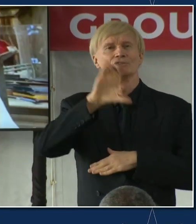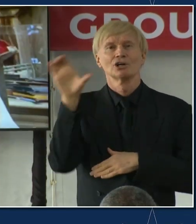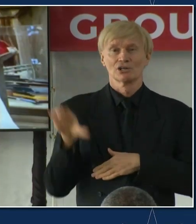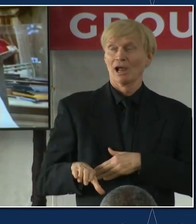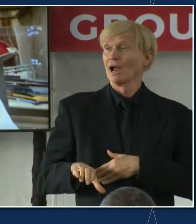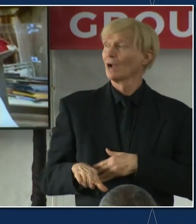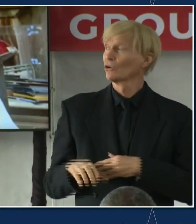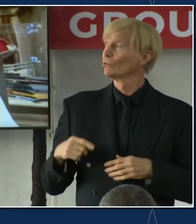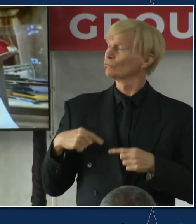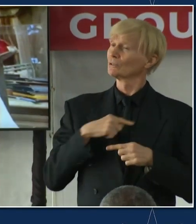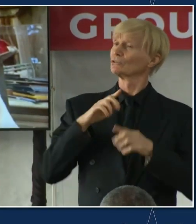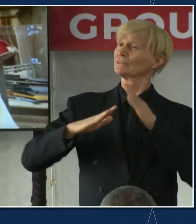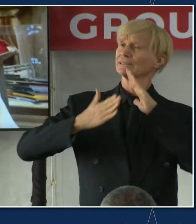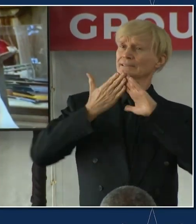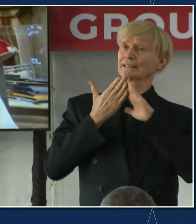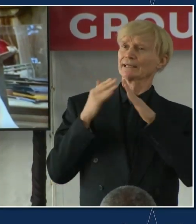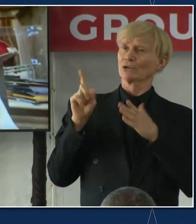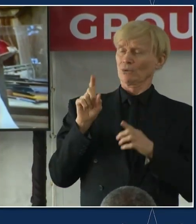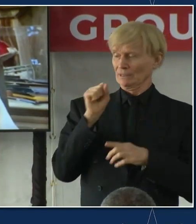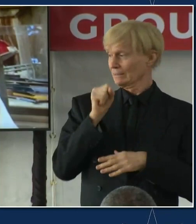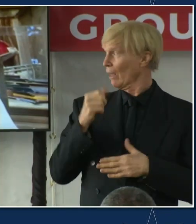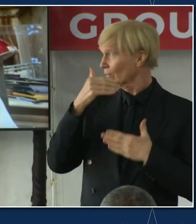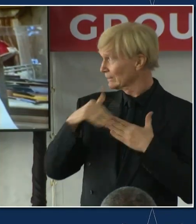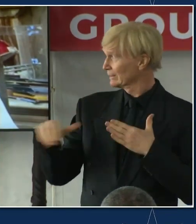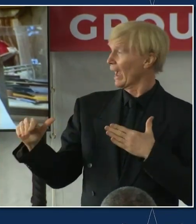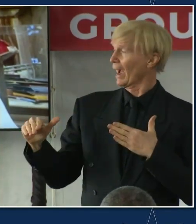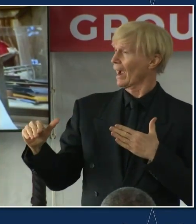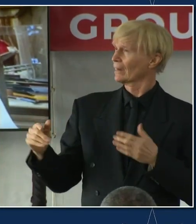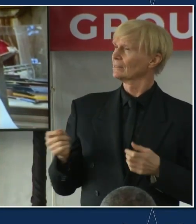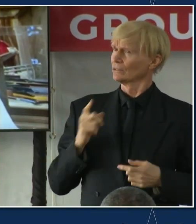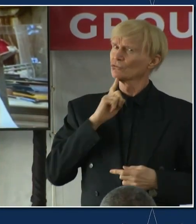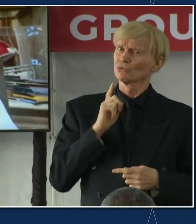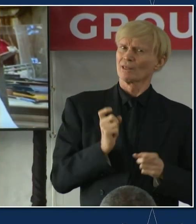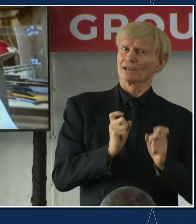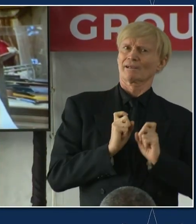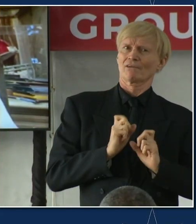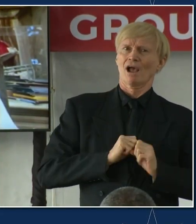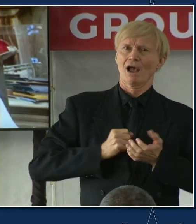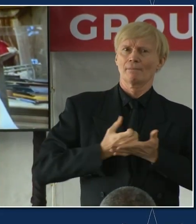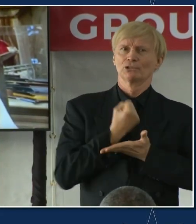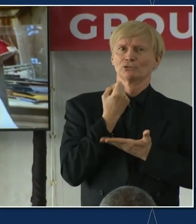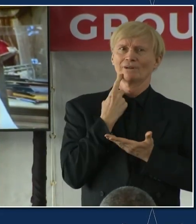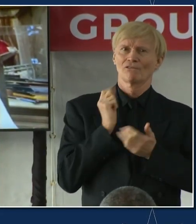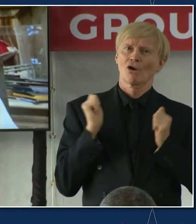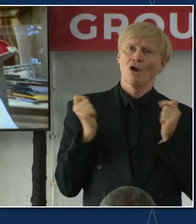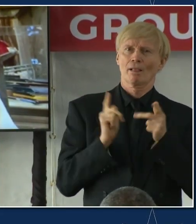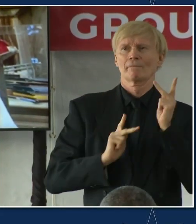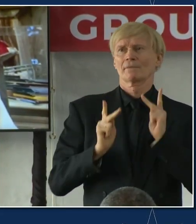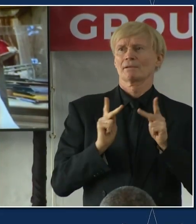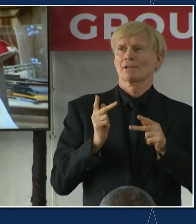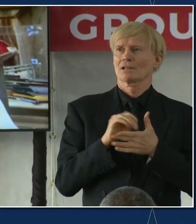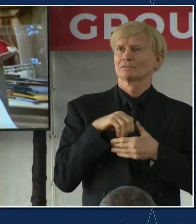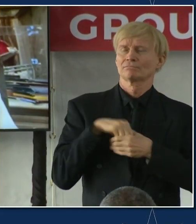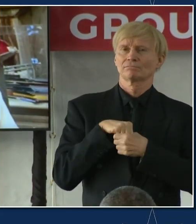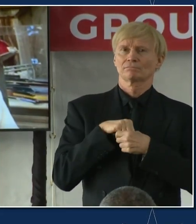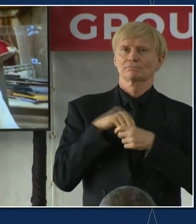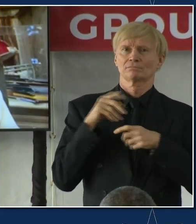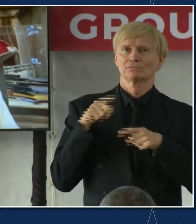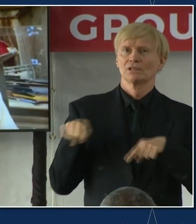going to be big for the city, big for the South Side. This is just going to give an opportunity for all those who have an interest in the world